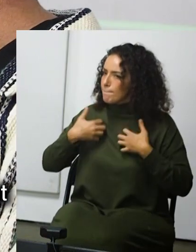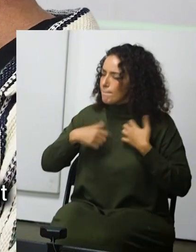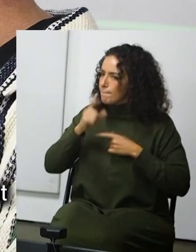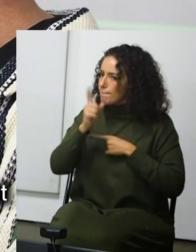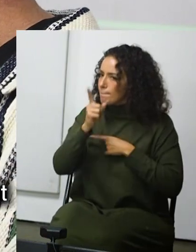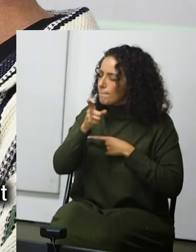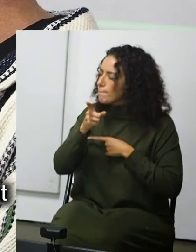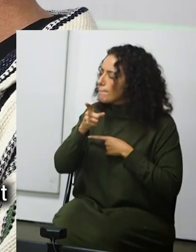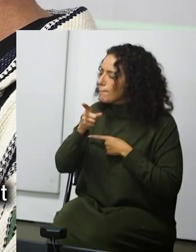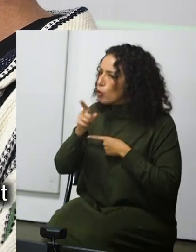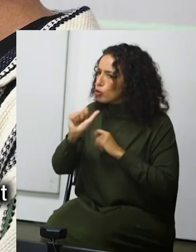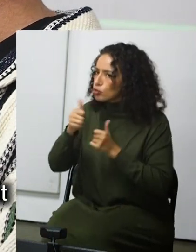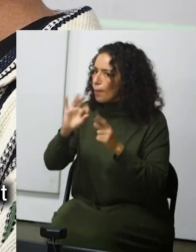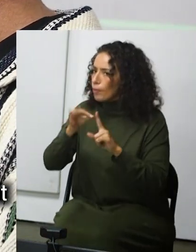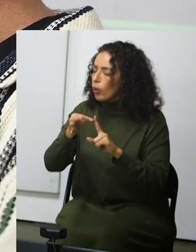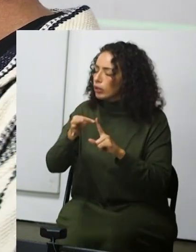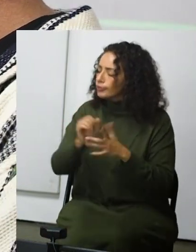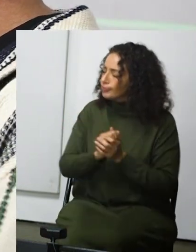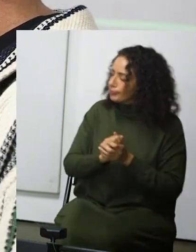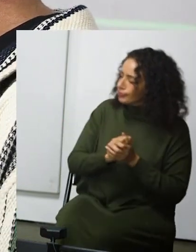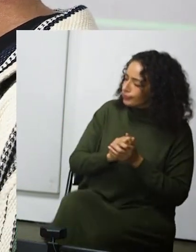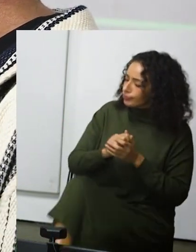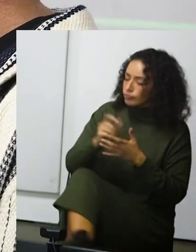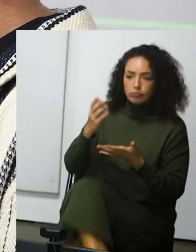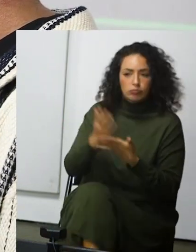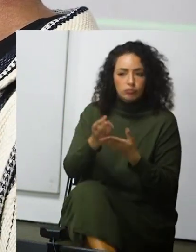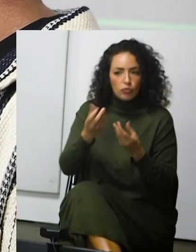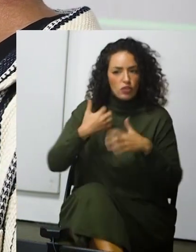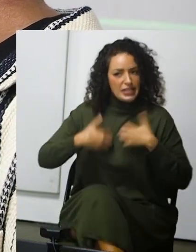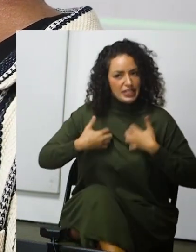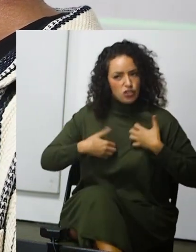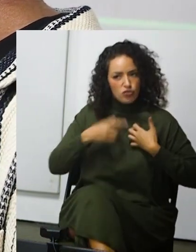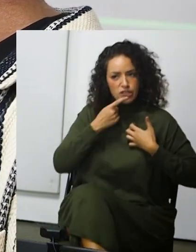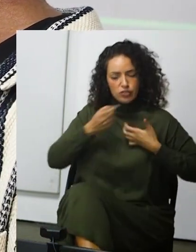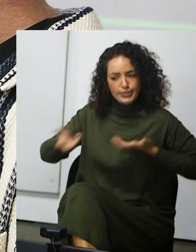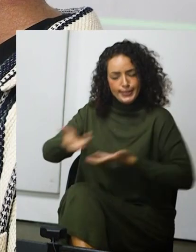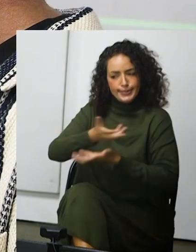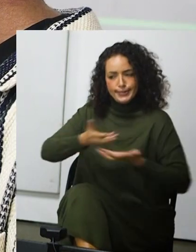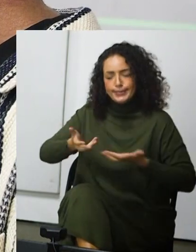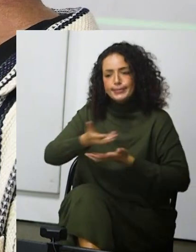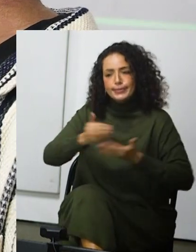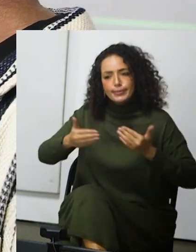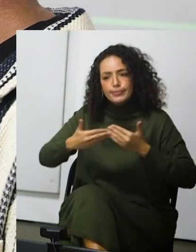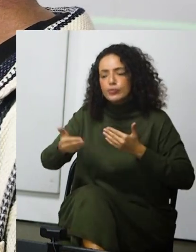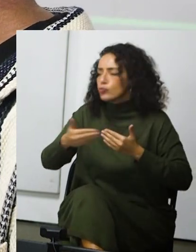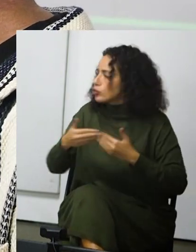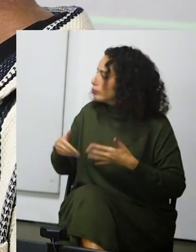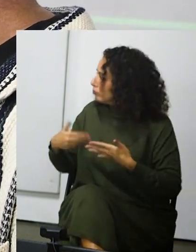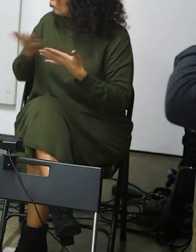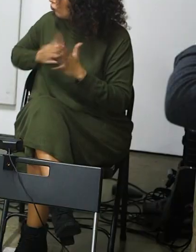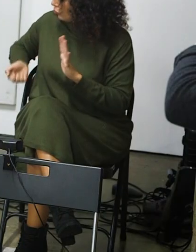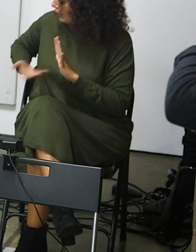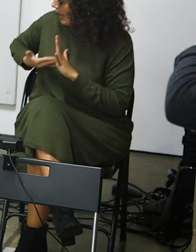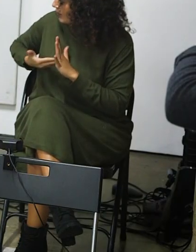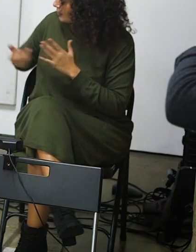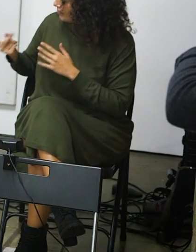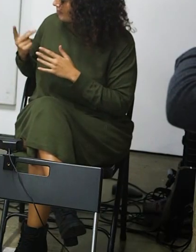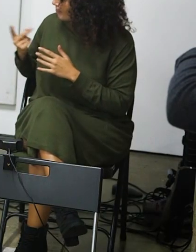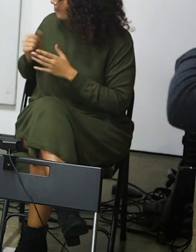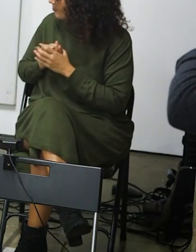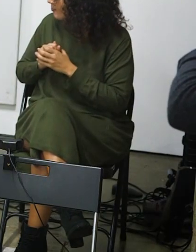us." So I think, there's something really interesting there to kind of hold on to. Is there anything that either of you would like to add, Kai or Zoe?